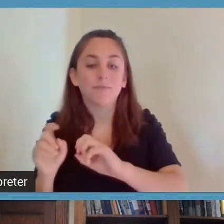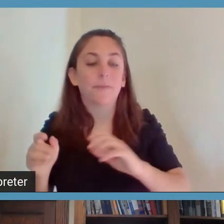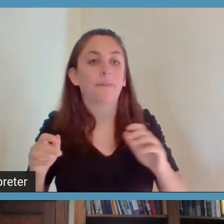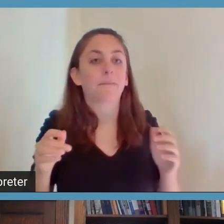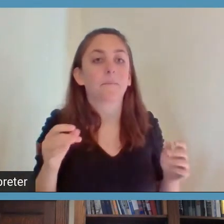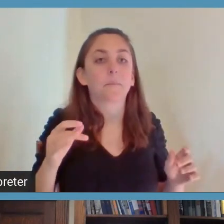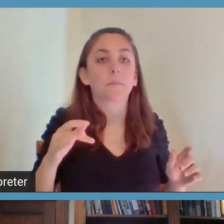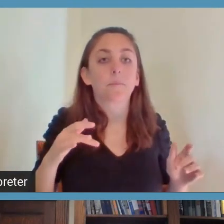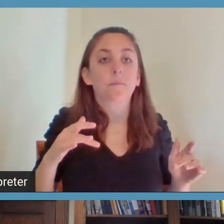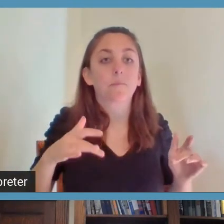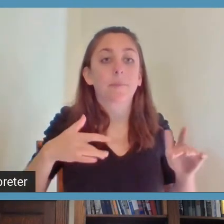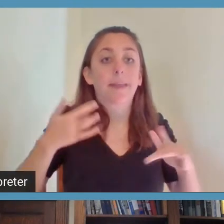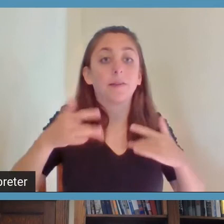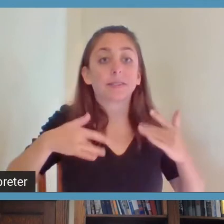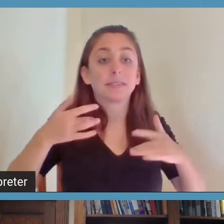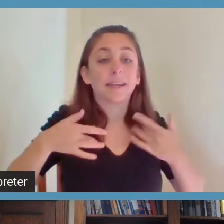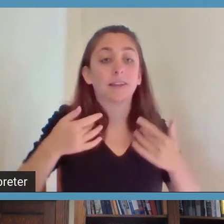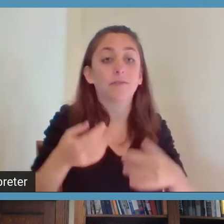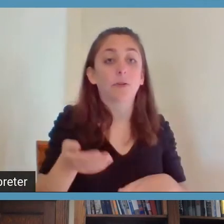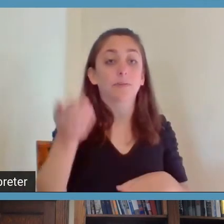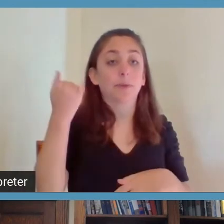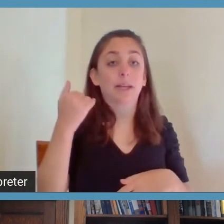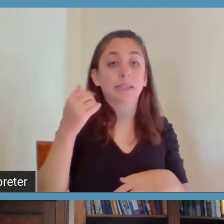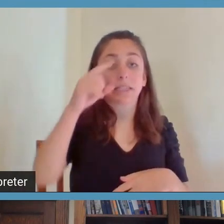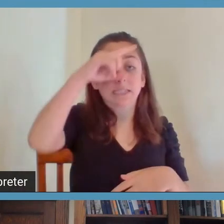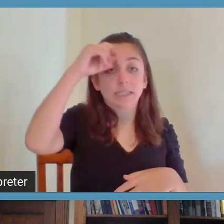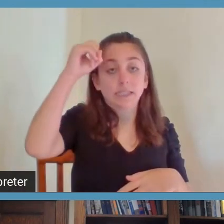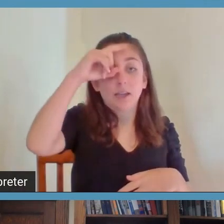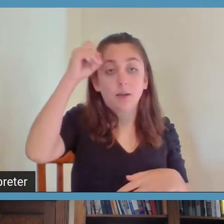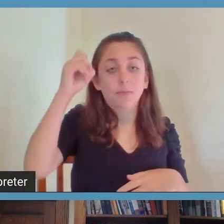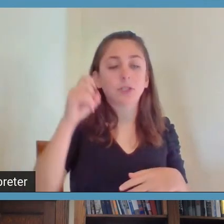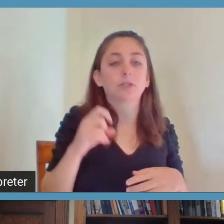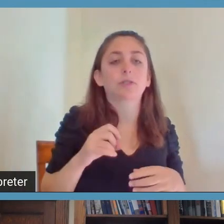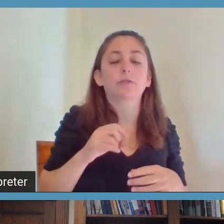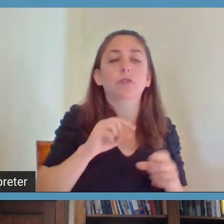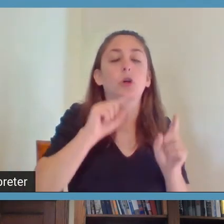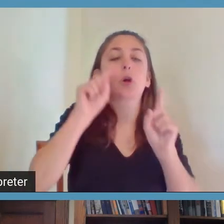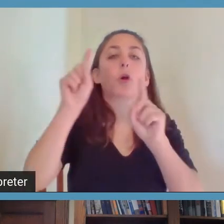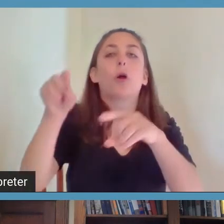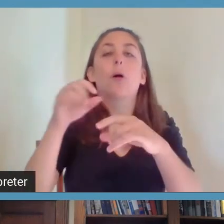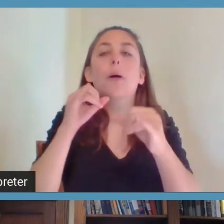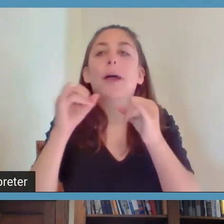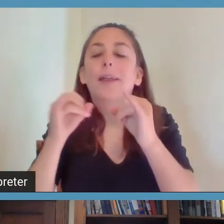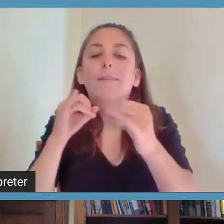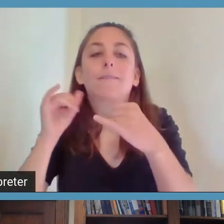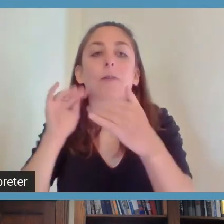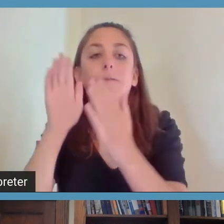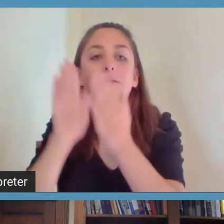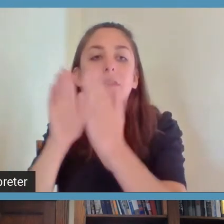for earlier this summer. I had gone out to a few places to interview people in their own space, and that was a lot of fun.